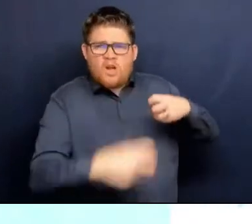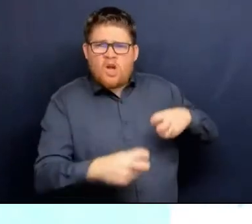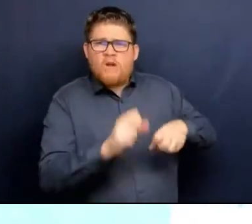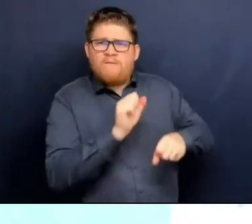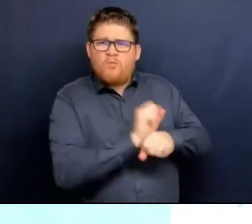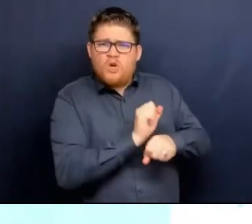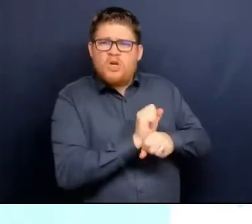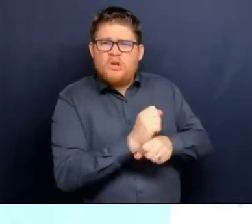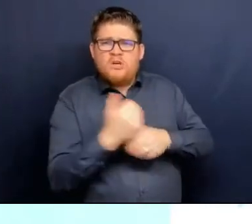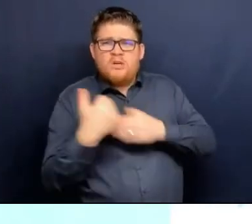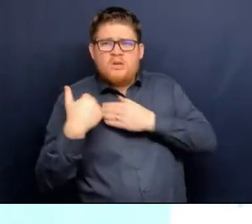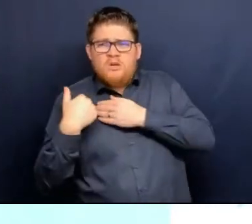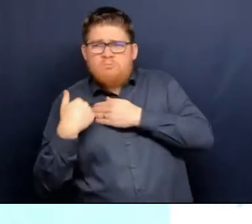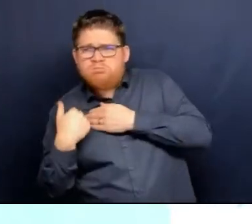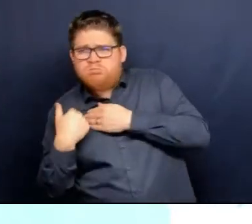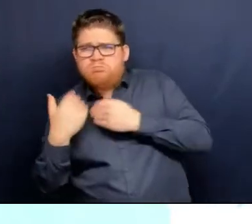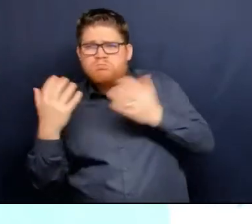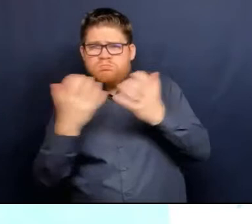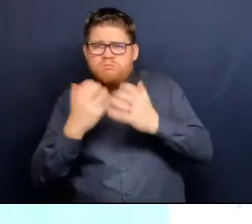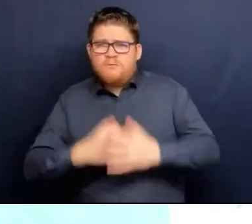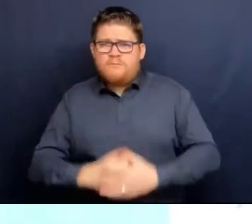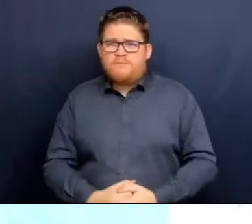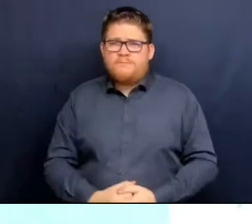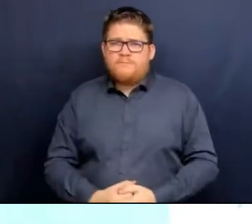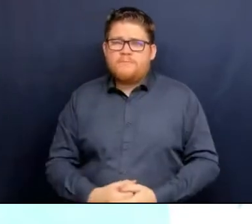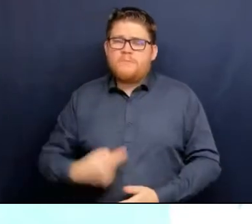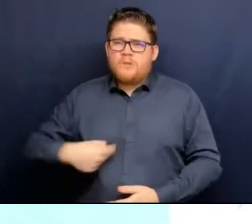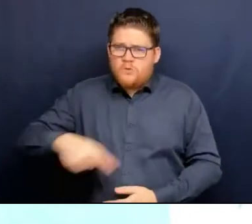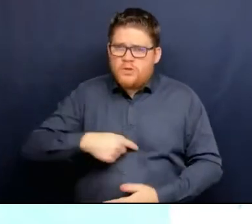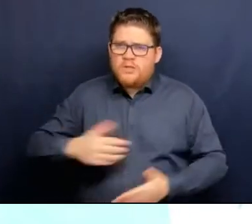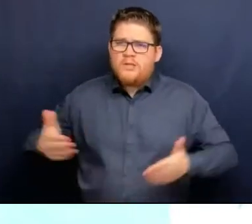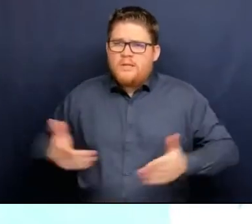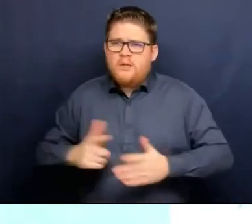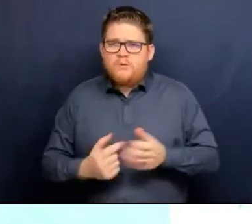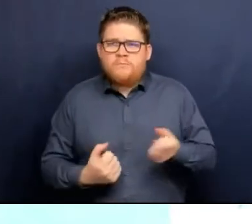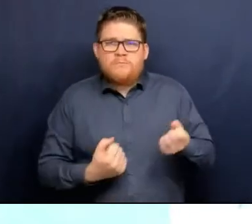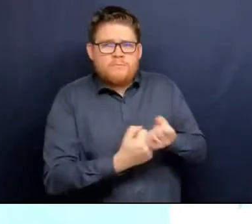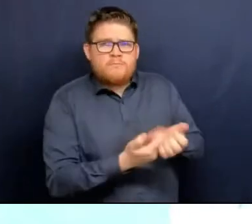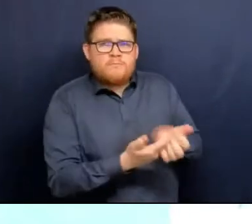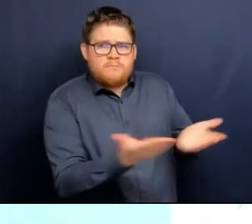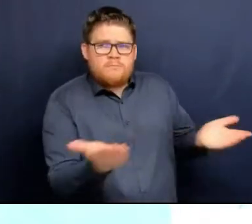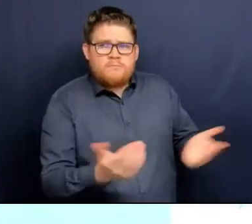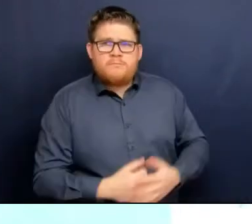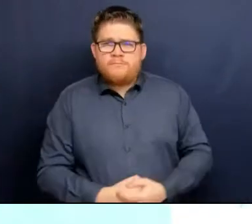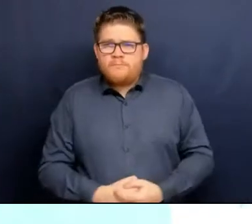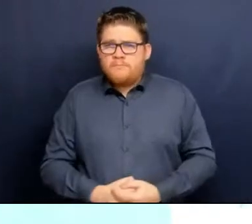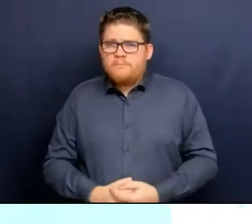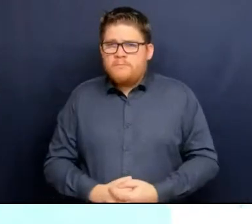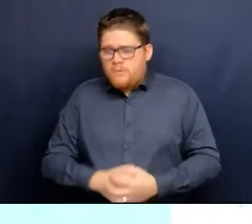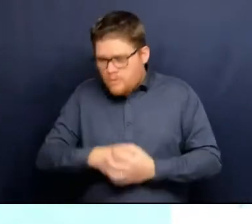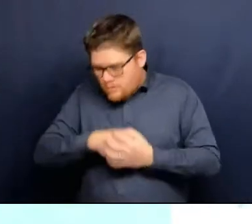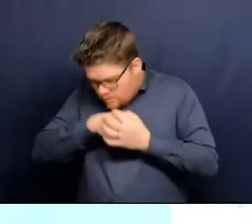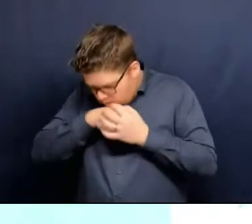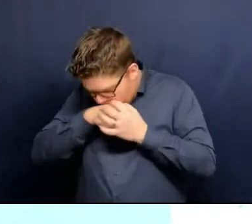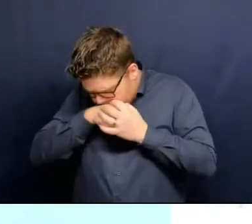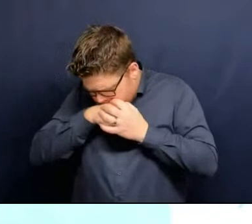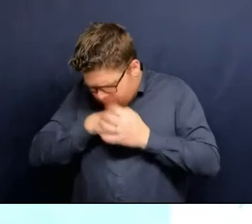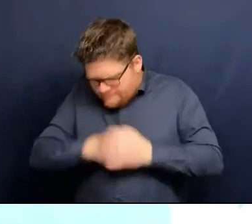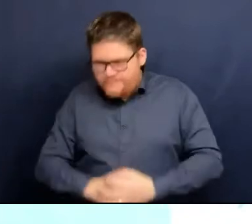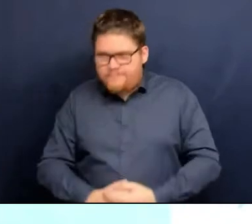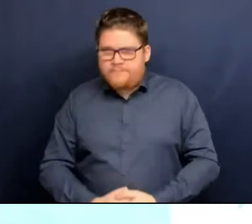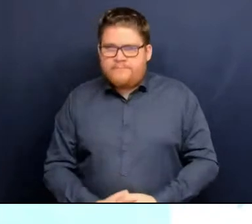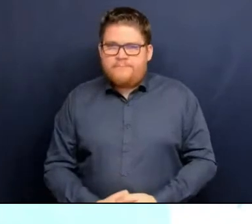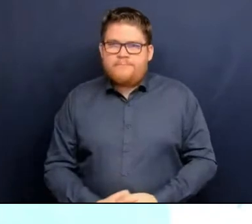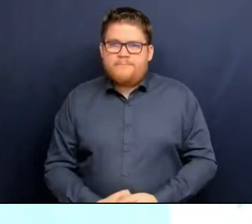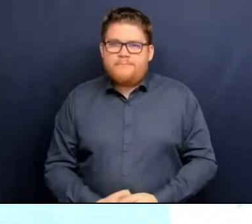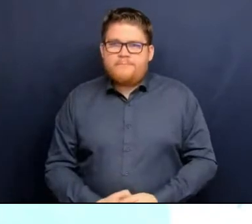we're here to do it. And you know, when I started, you know, I said I was a hereditary chief. I'm not a fan of Captain Cook,